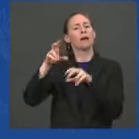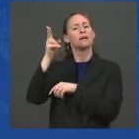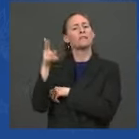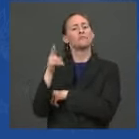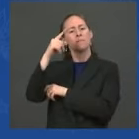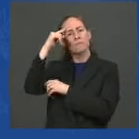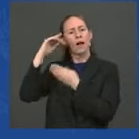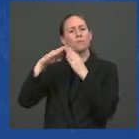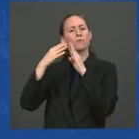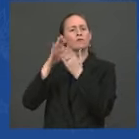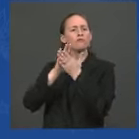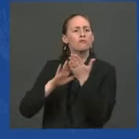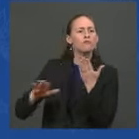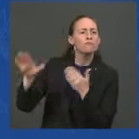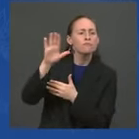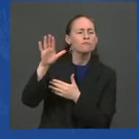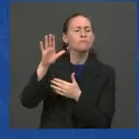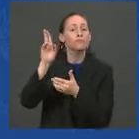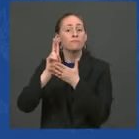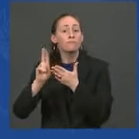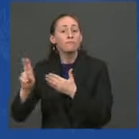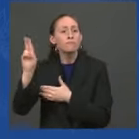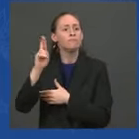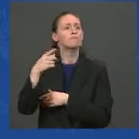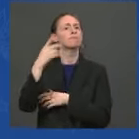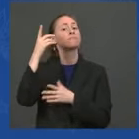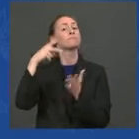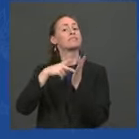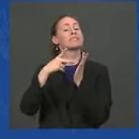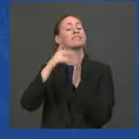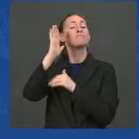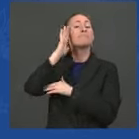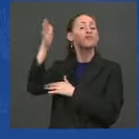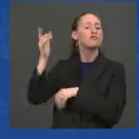good paying jobs in the future. We also extend